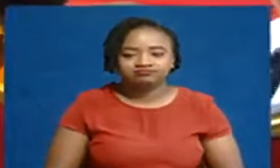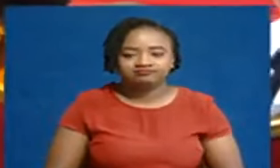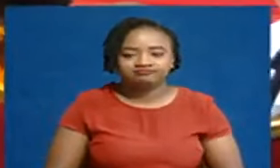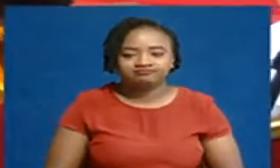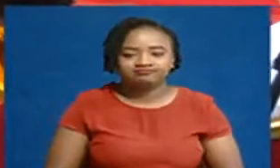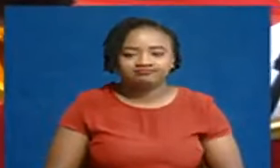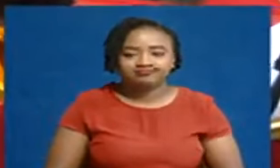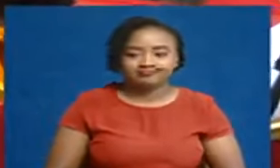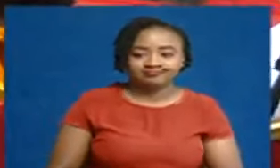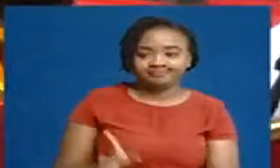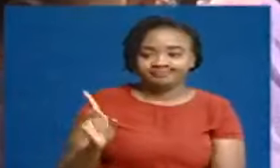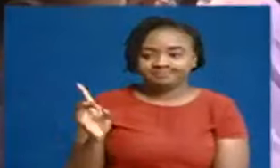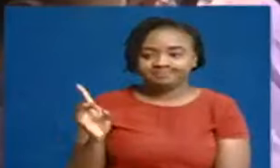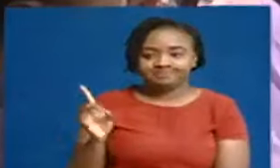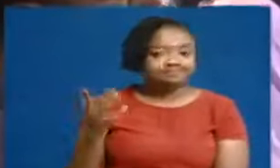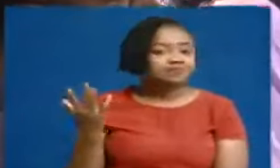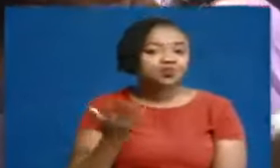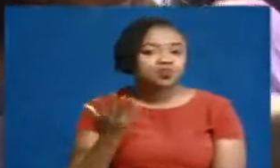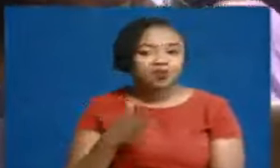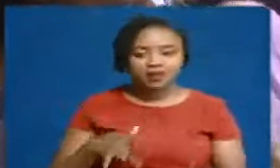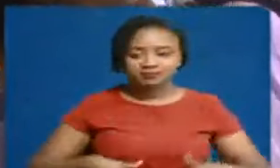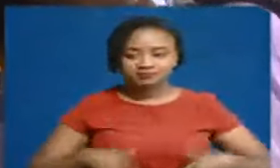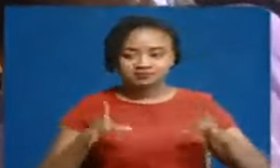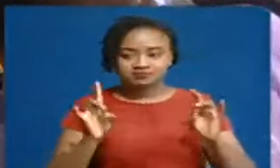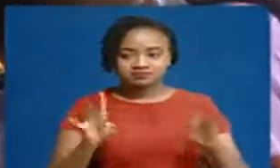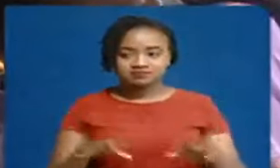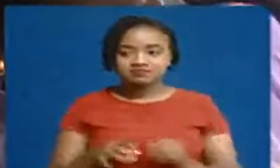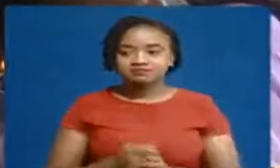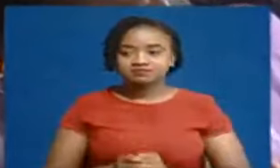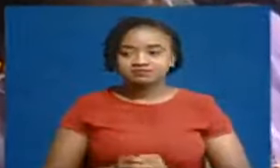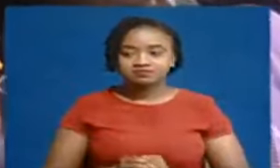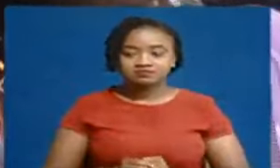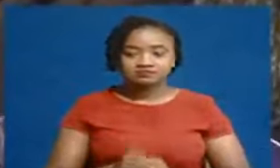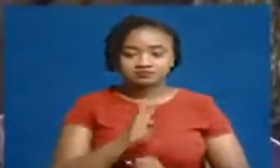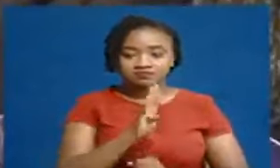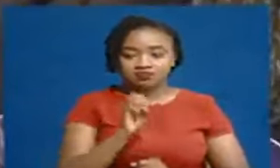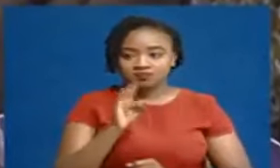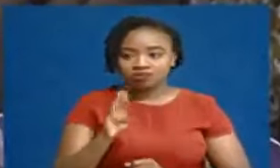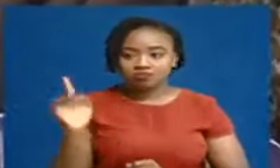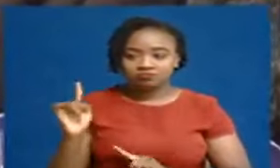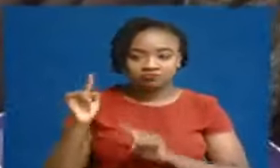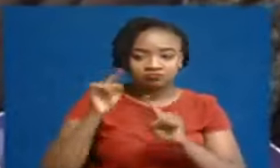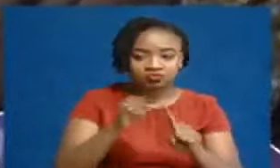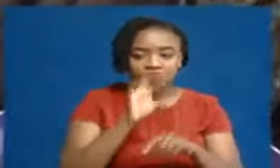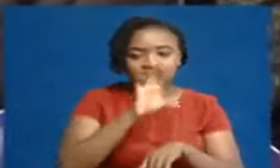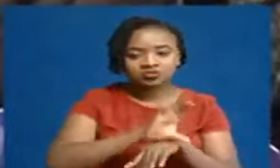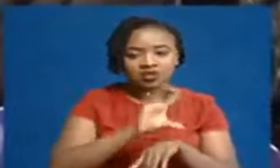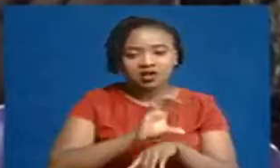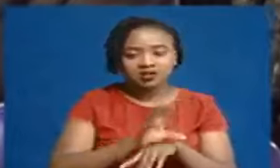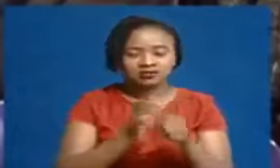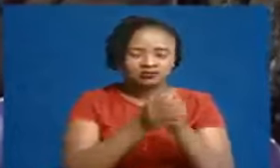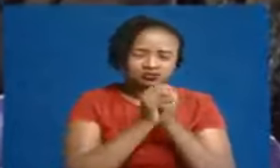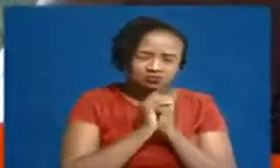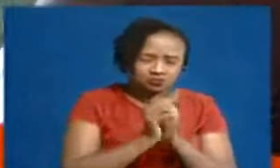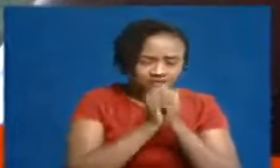At Glorious Gospel Center Church in Kitengela, activist Bob Njagi went to seek solace. Njagi came out for the